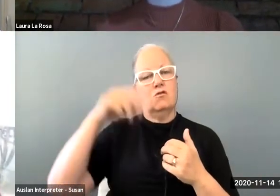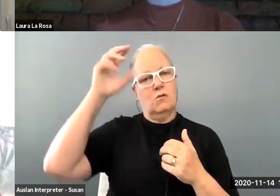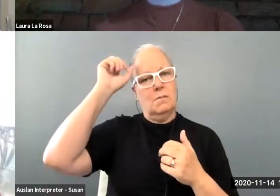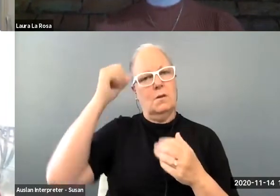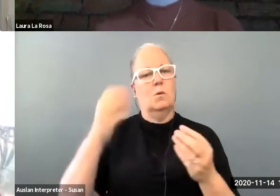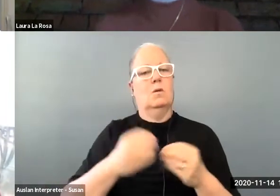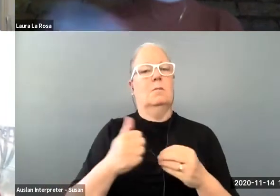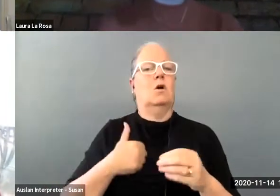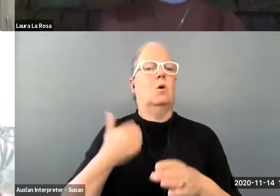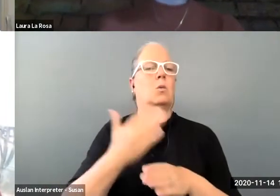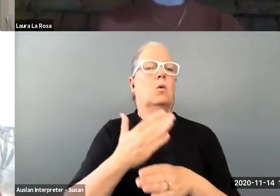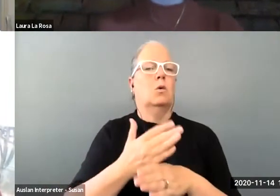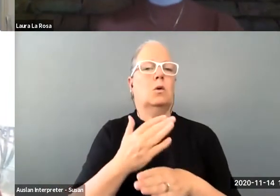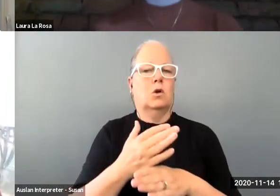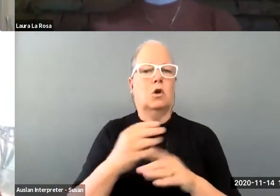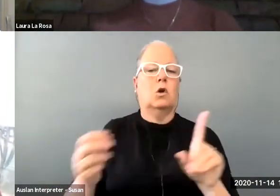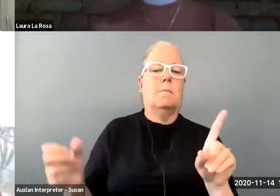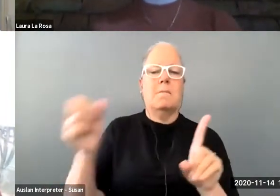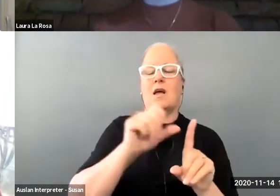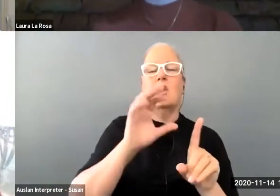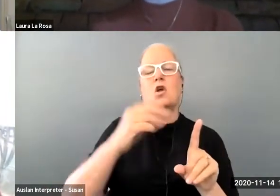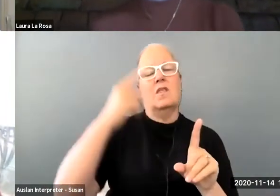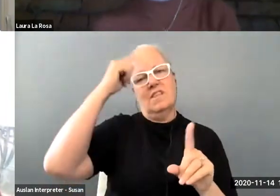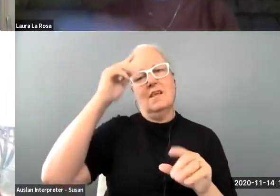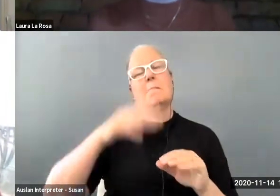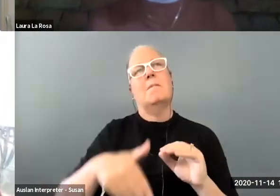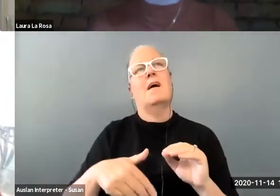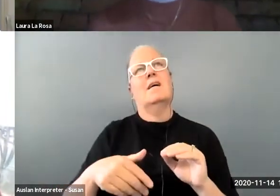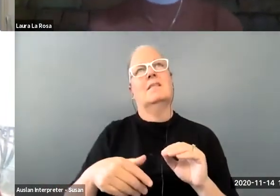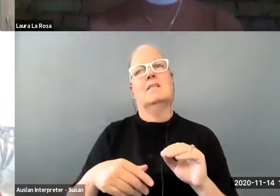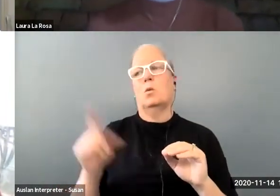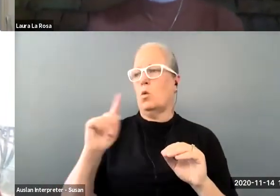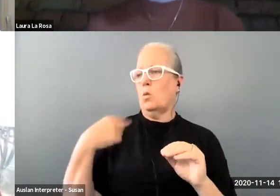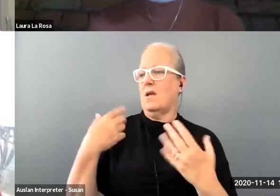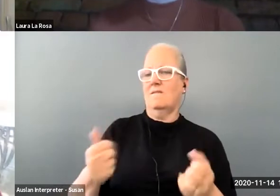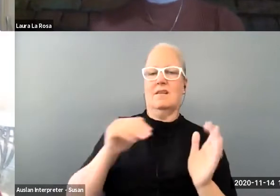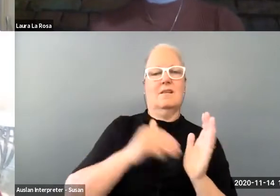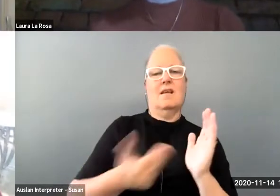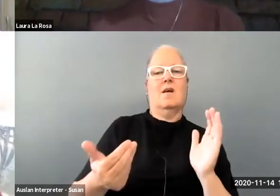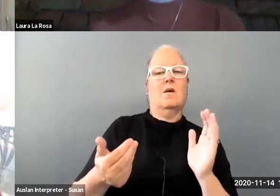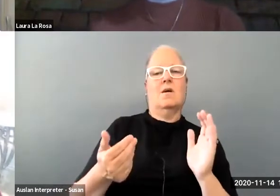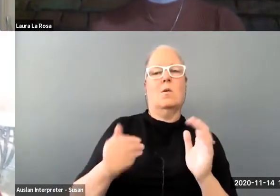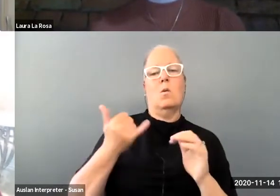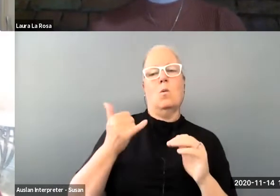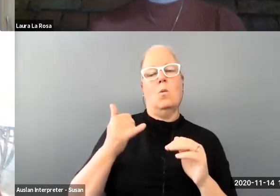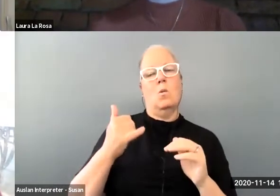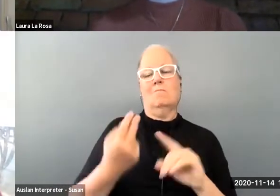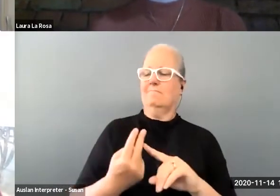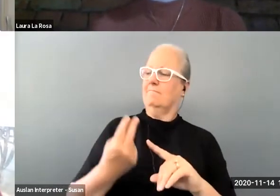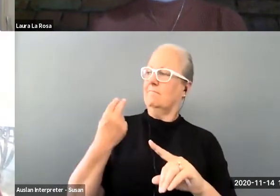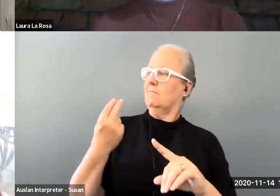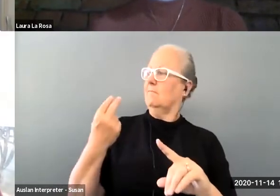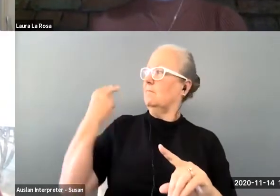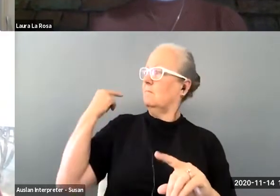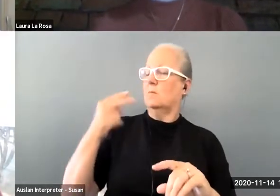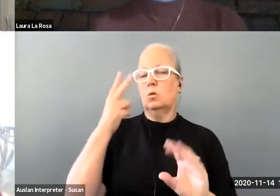work, is going back as well, not just looking at contemporary stuff, but looking at the last few decades.